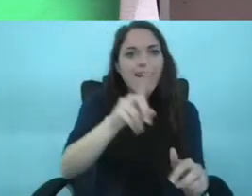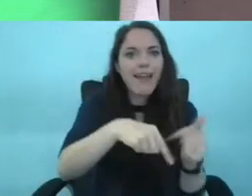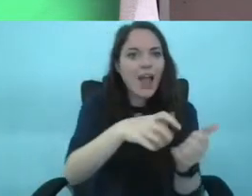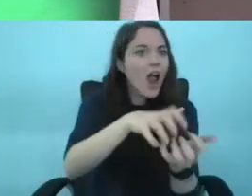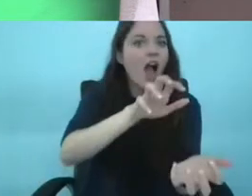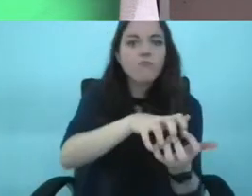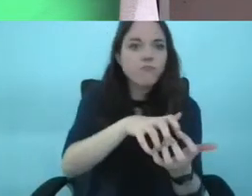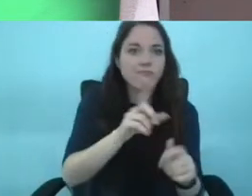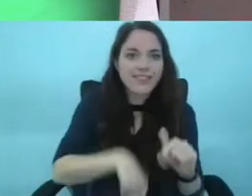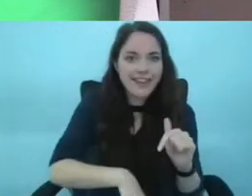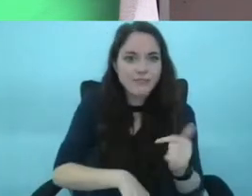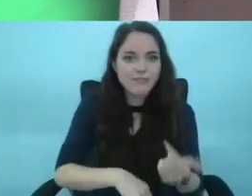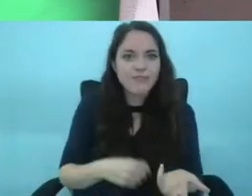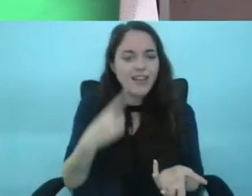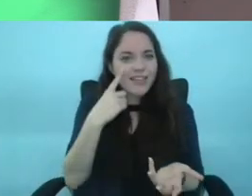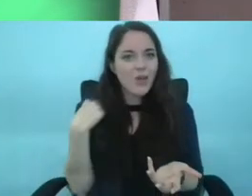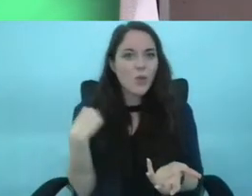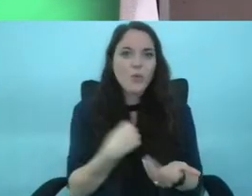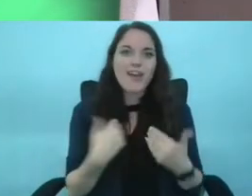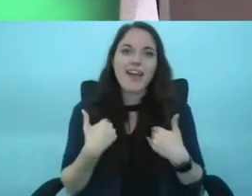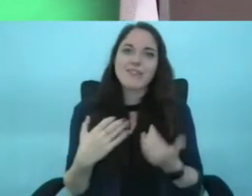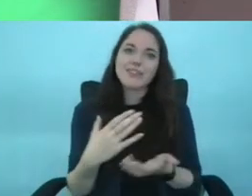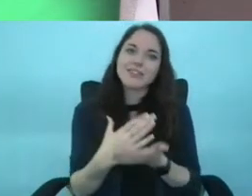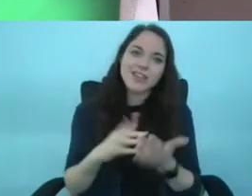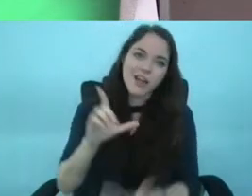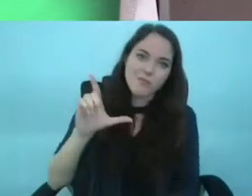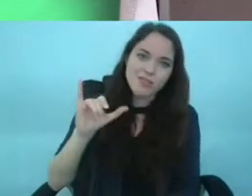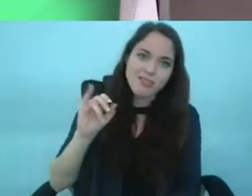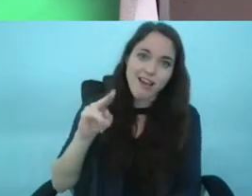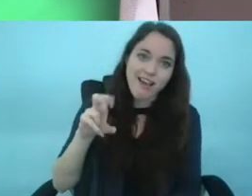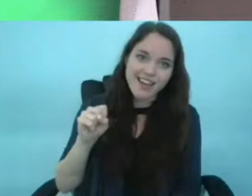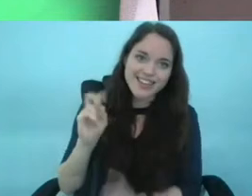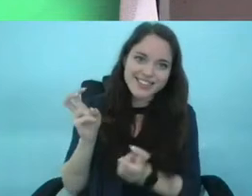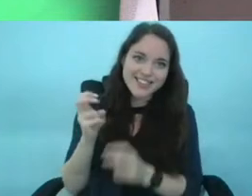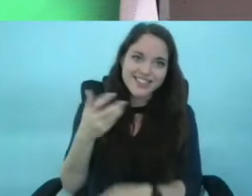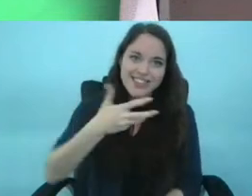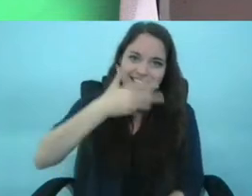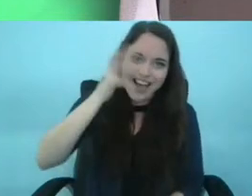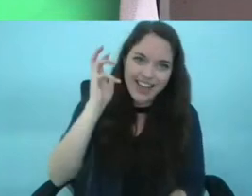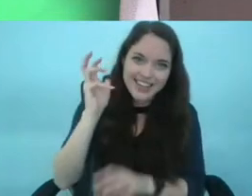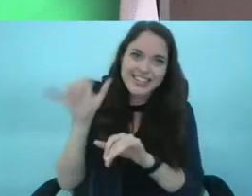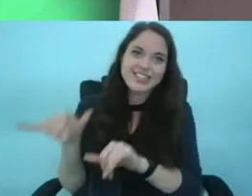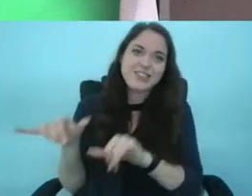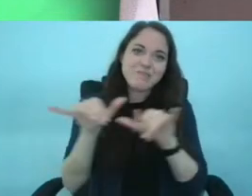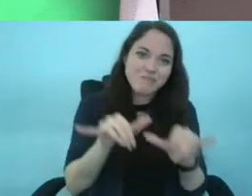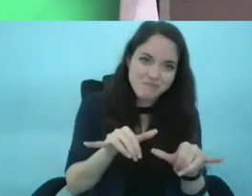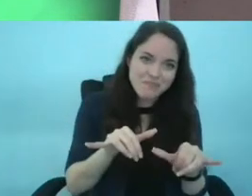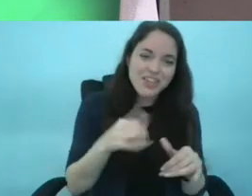I think we have some lions in our own day and age, do we not? That need their mouths shut.